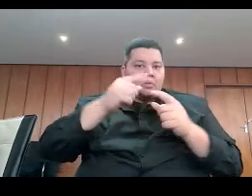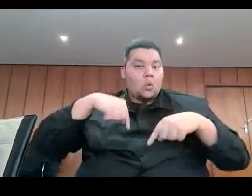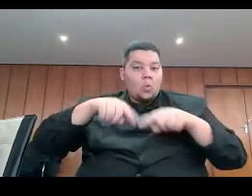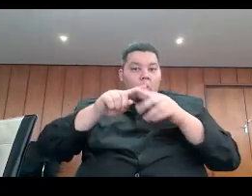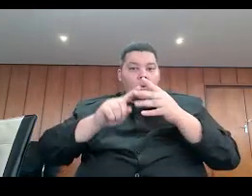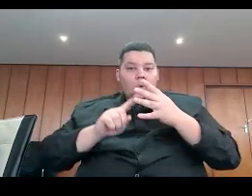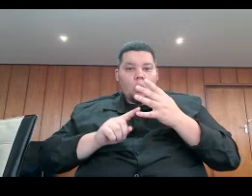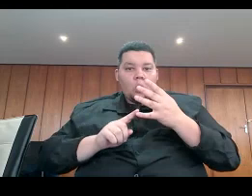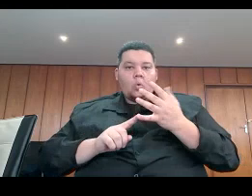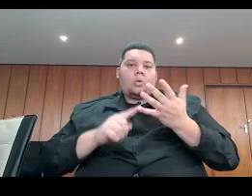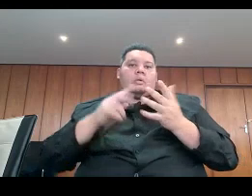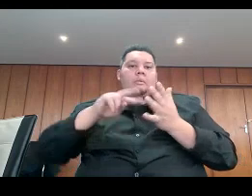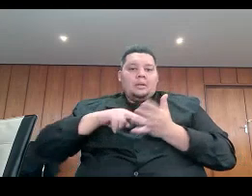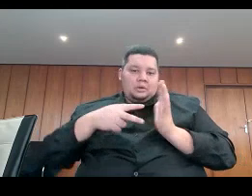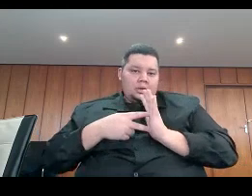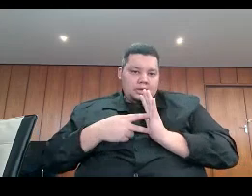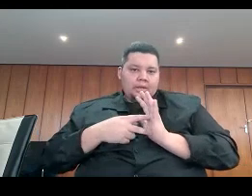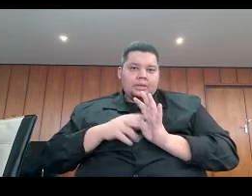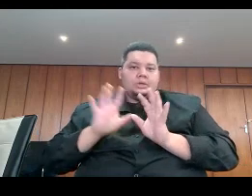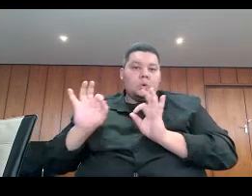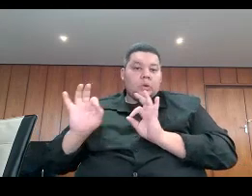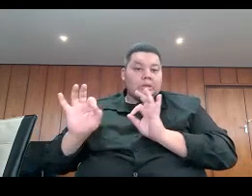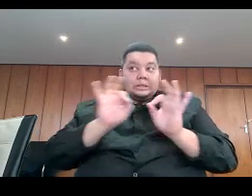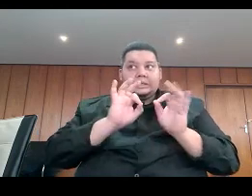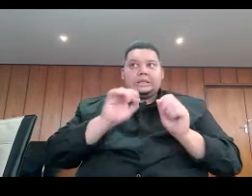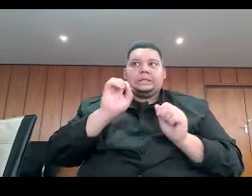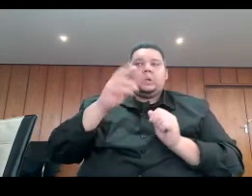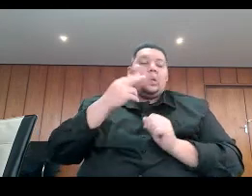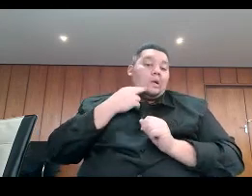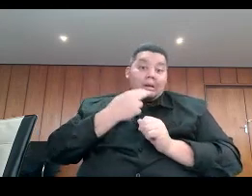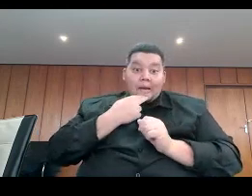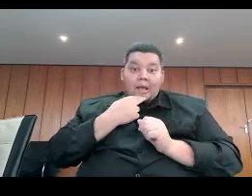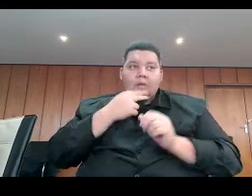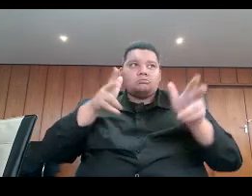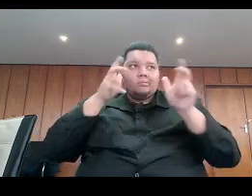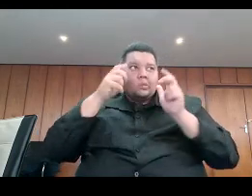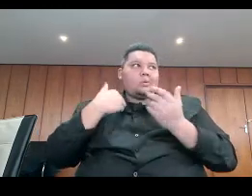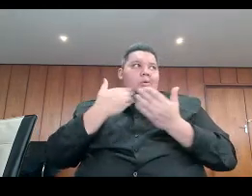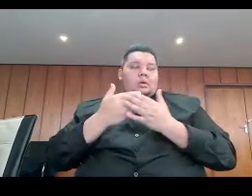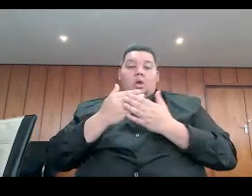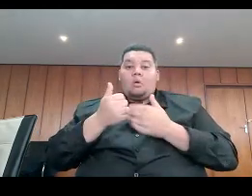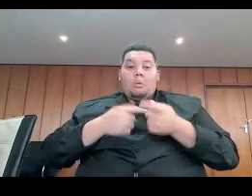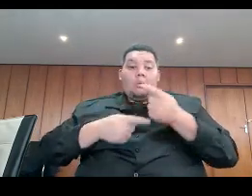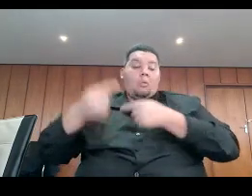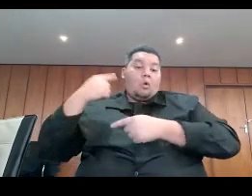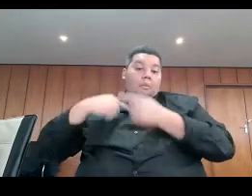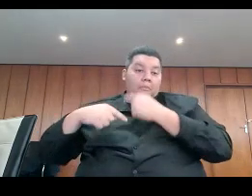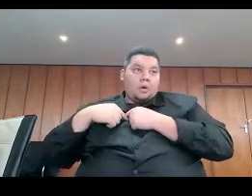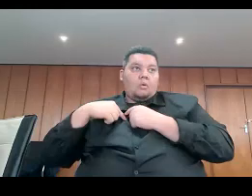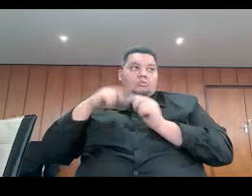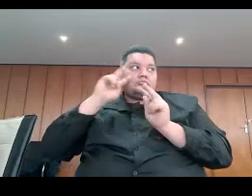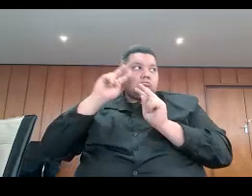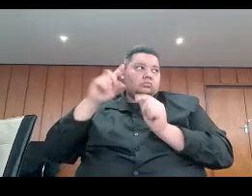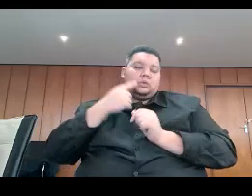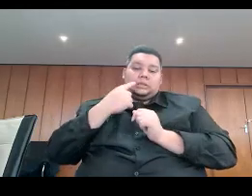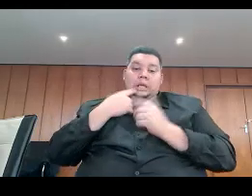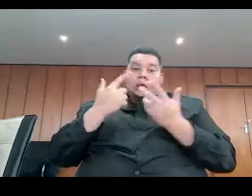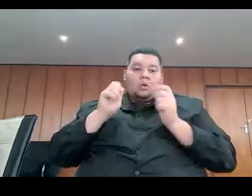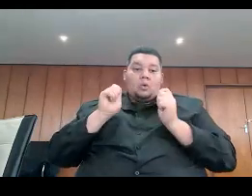plan. And it was so nice to actually go back and say,